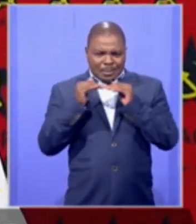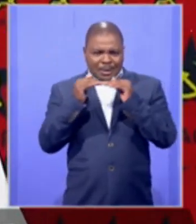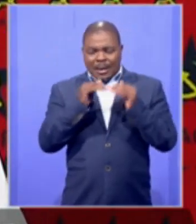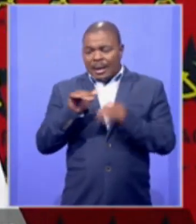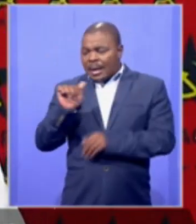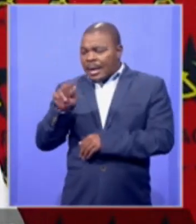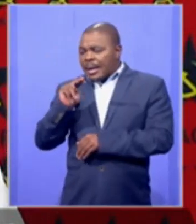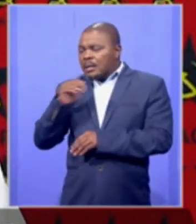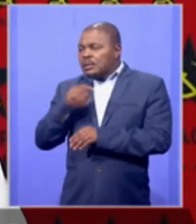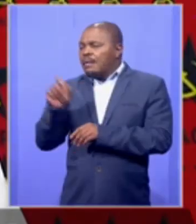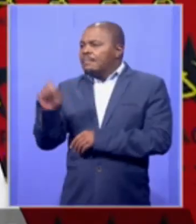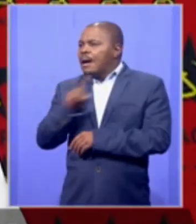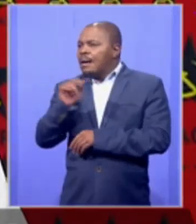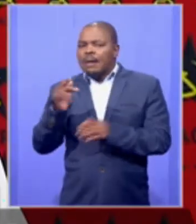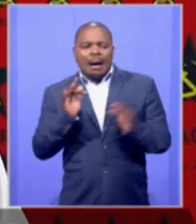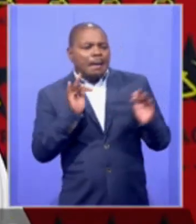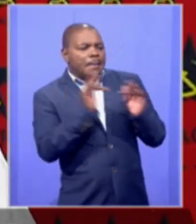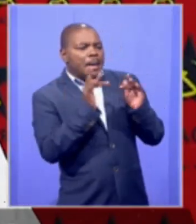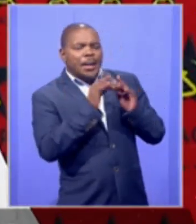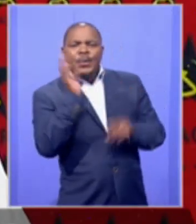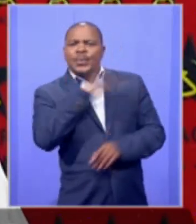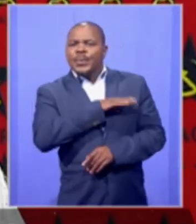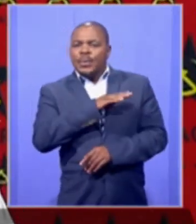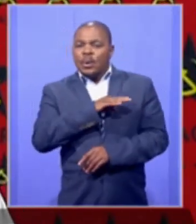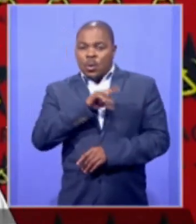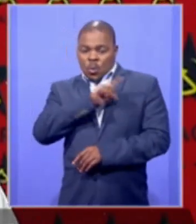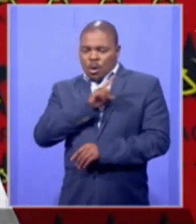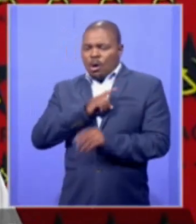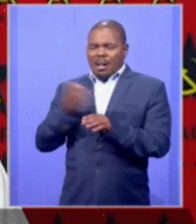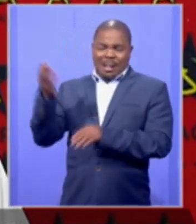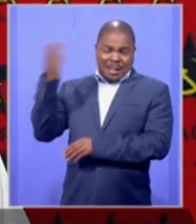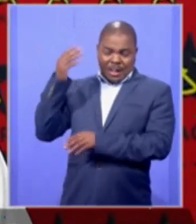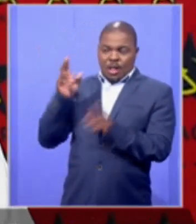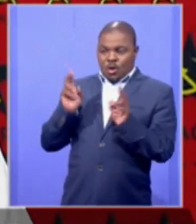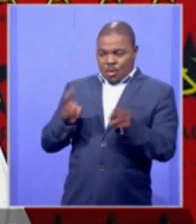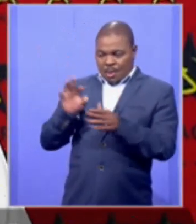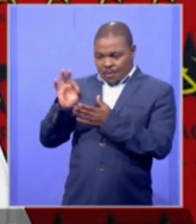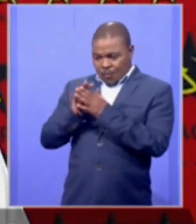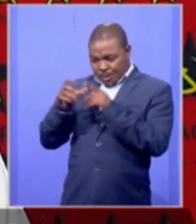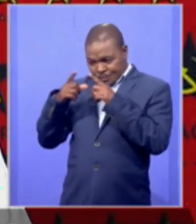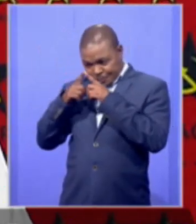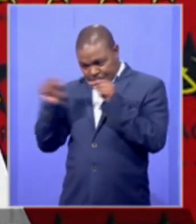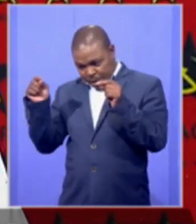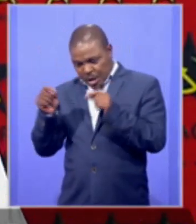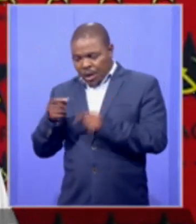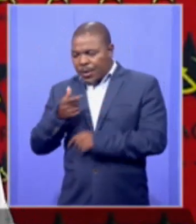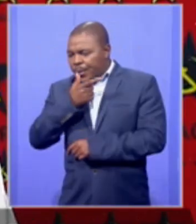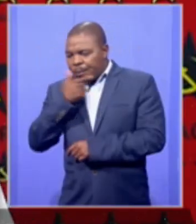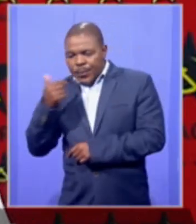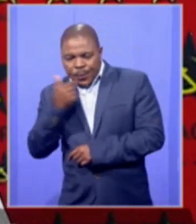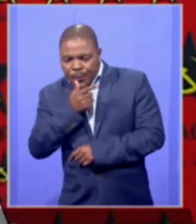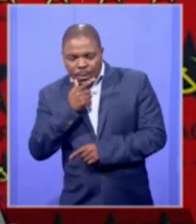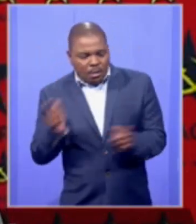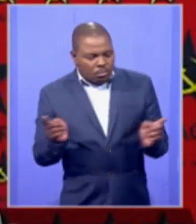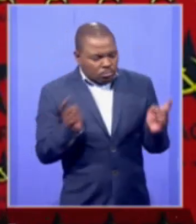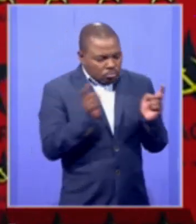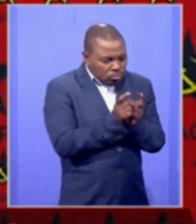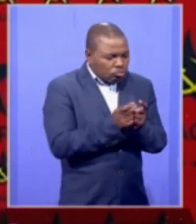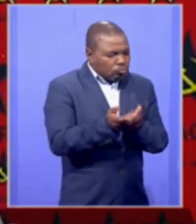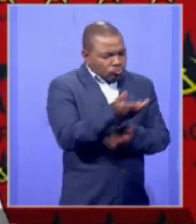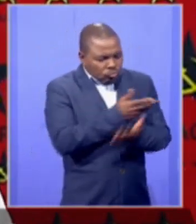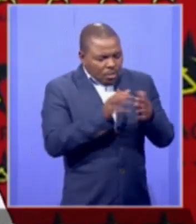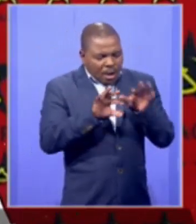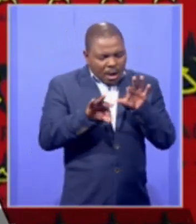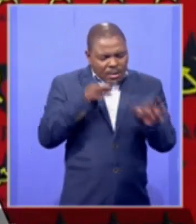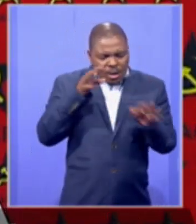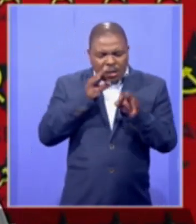dula le bone are ba tlwaetse gore morago ga dikgetho ANC e dula le bone ba dula fatshe ba analyze gore ba ka